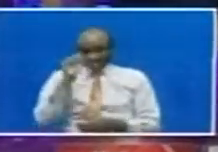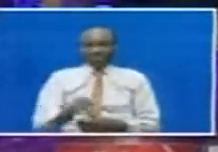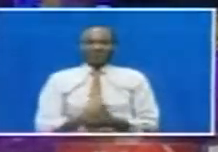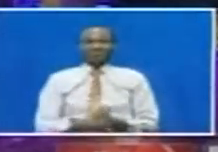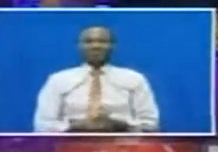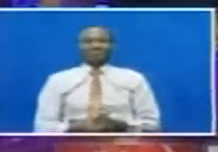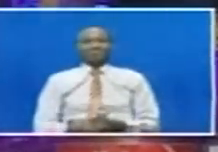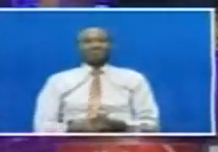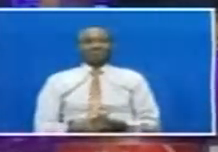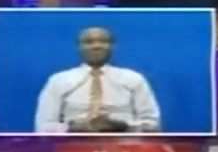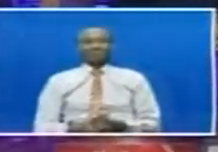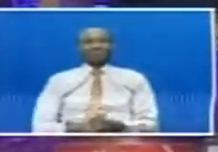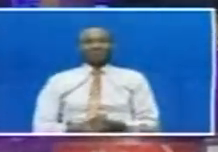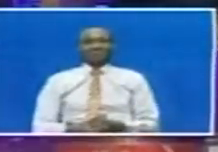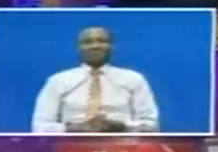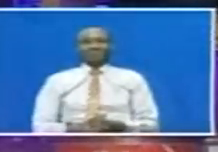my.